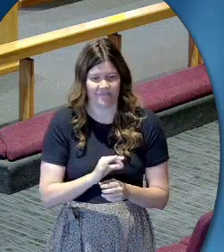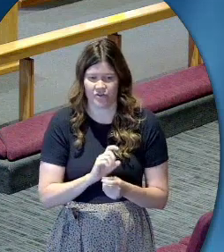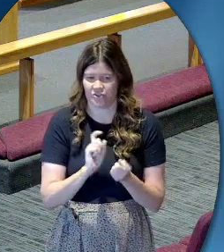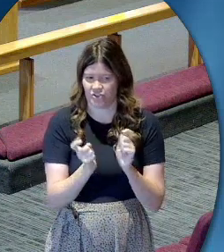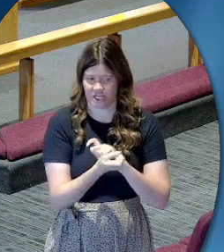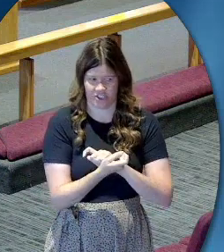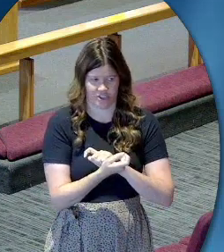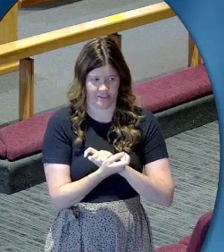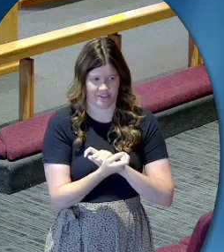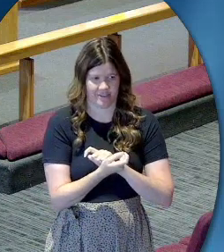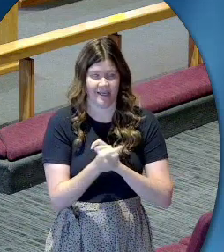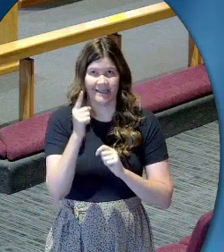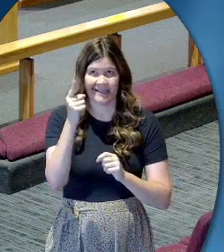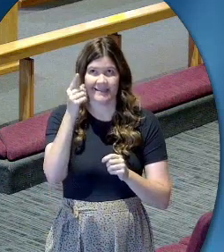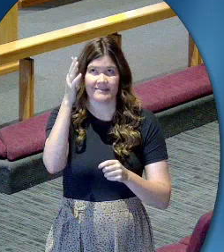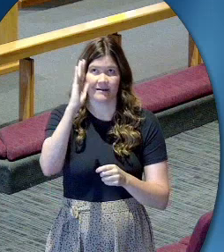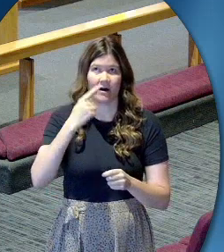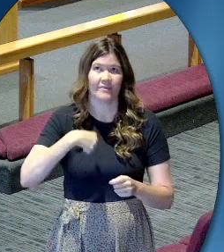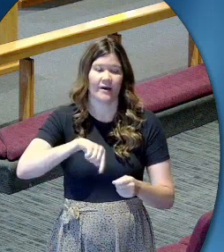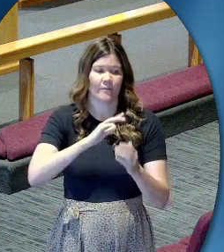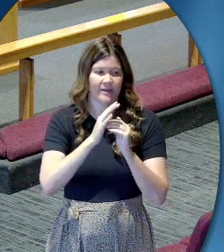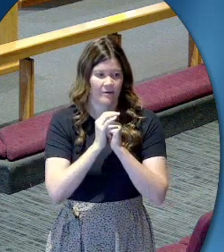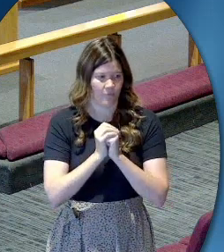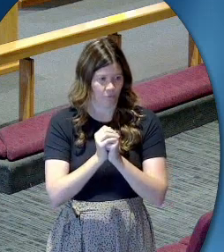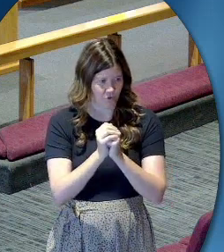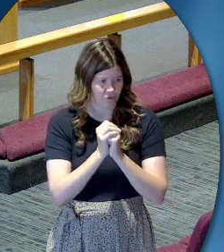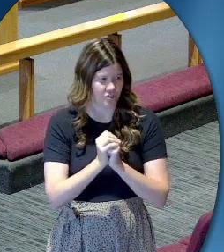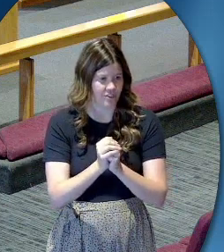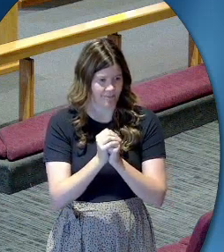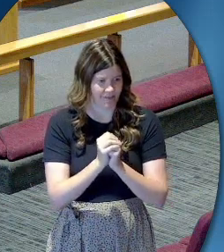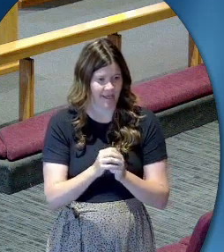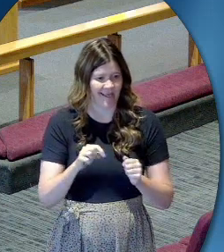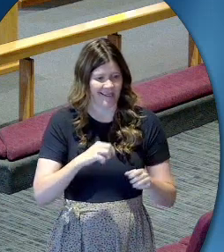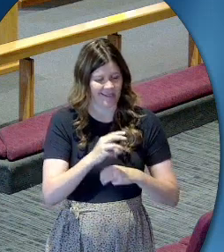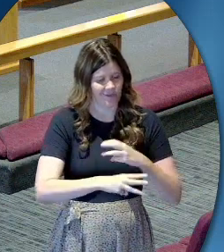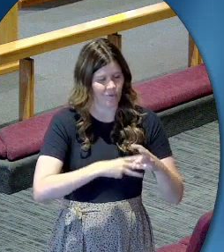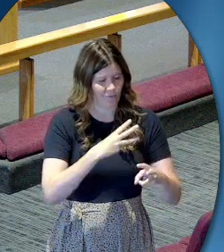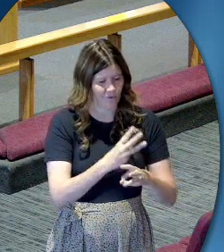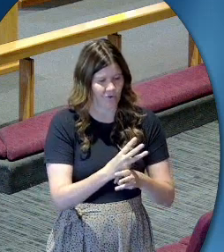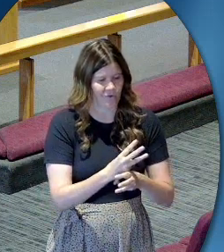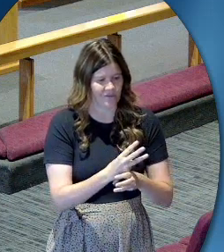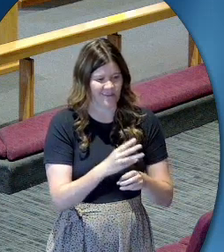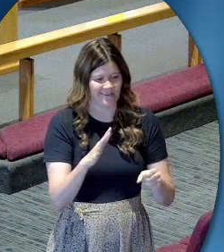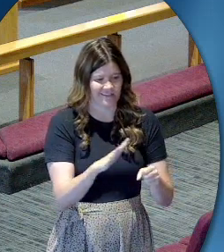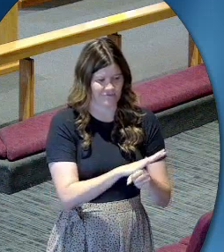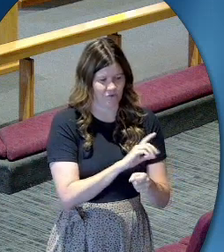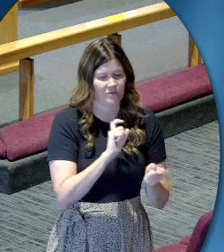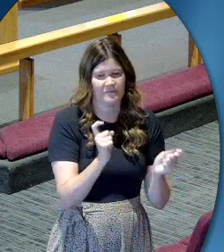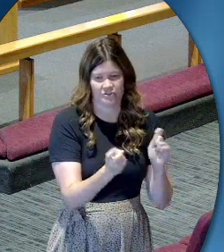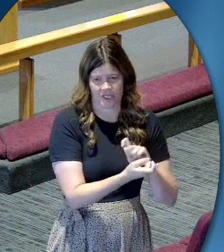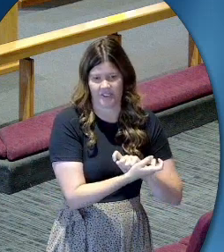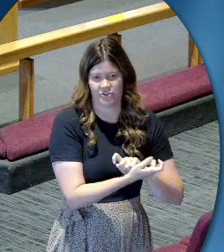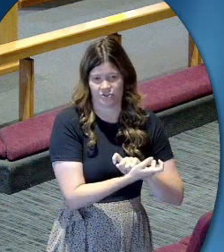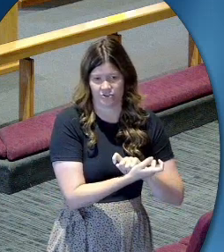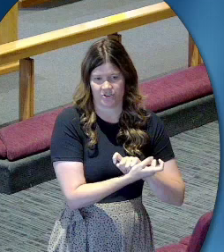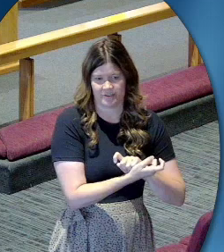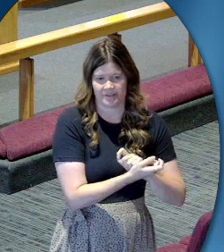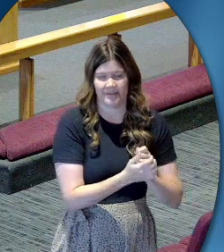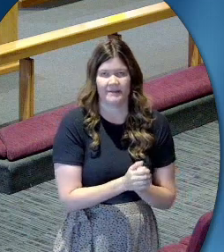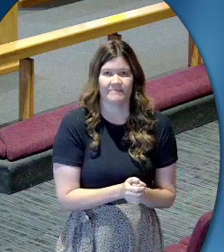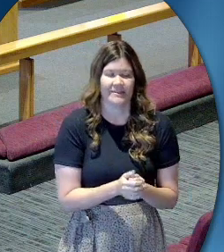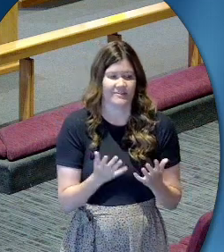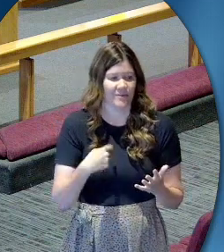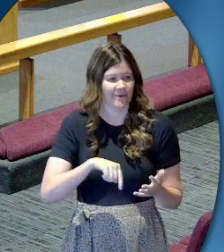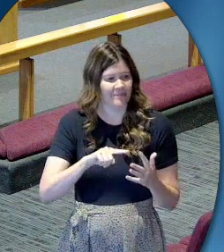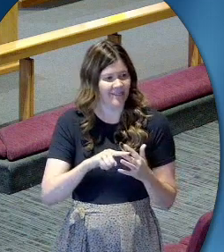we worship in a creation that's otherwise full of change. And so